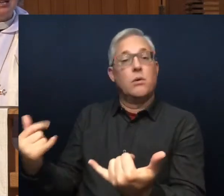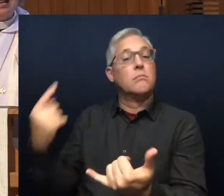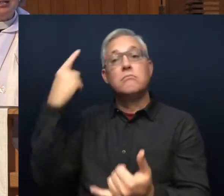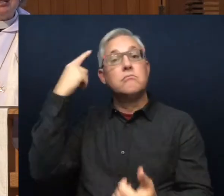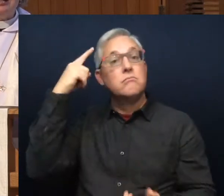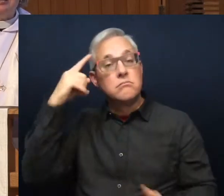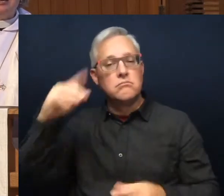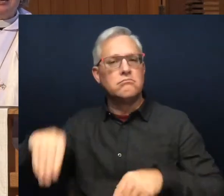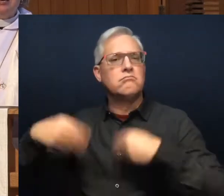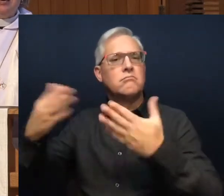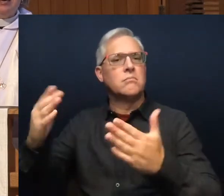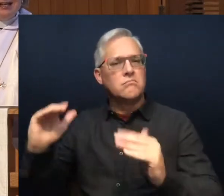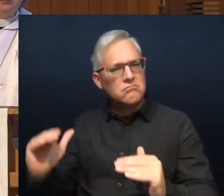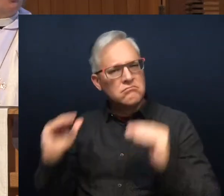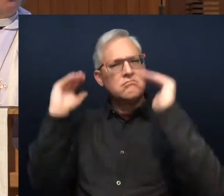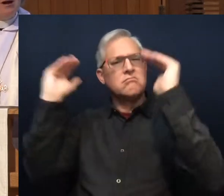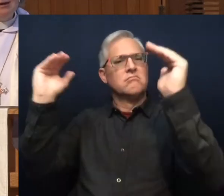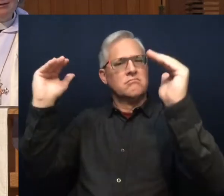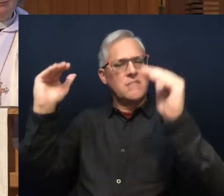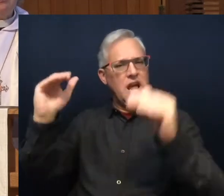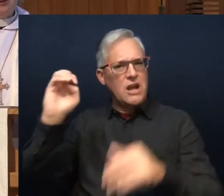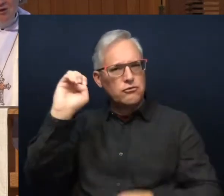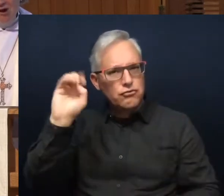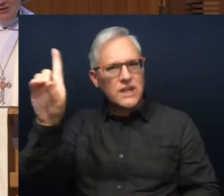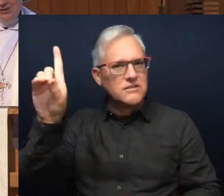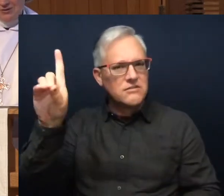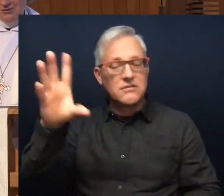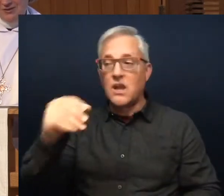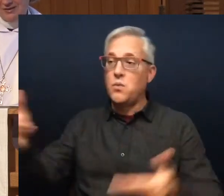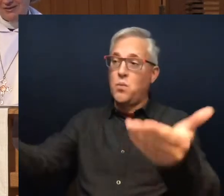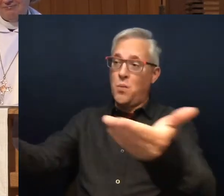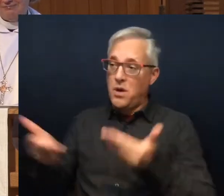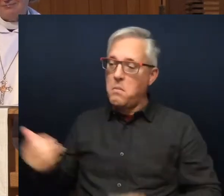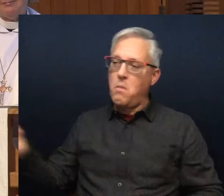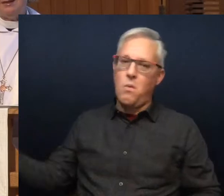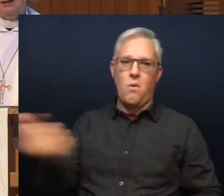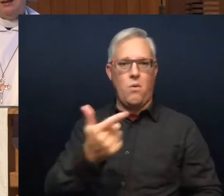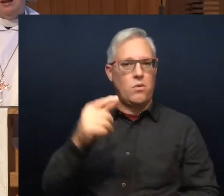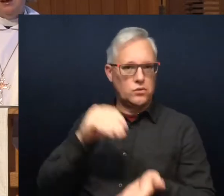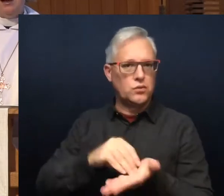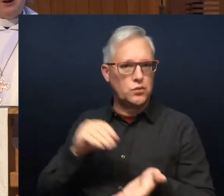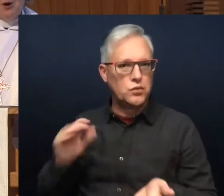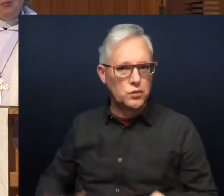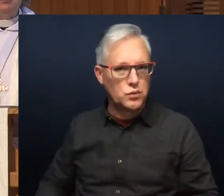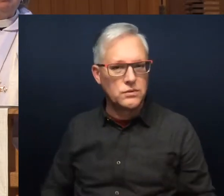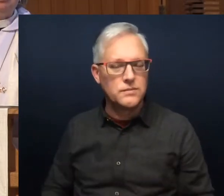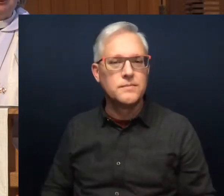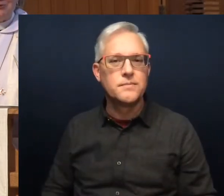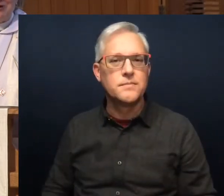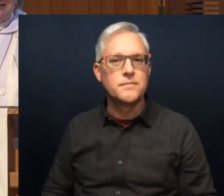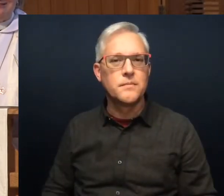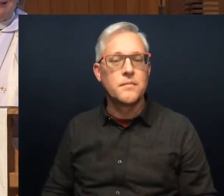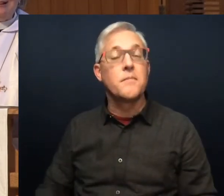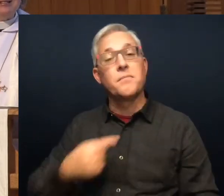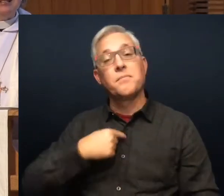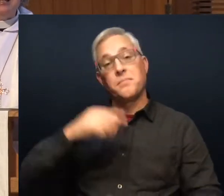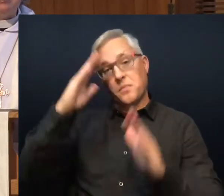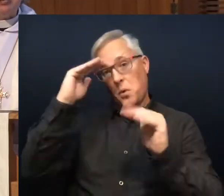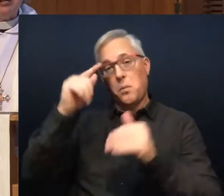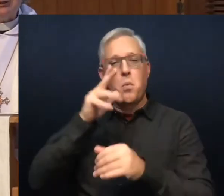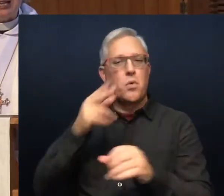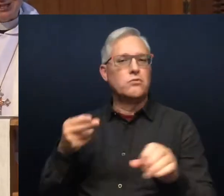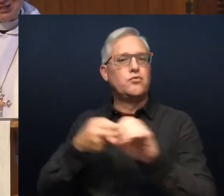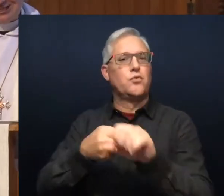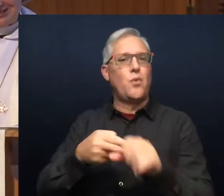higher education and a welcome for all students. I hope you will join our